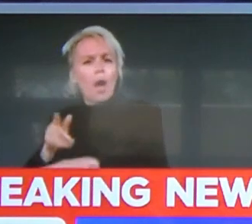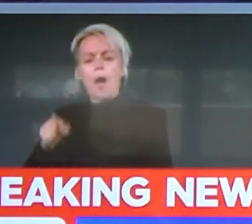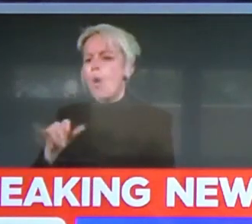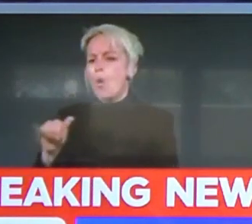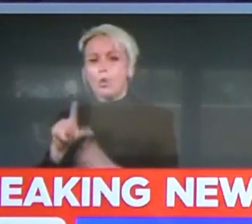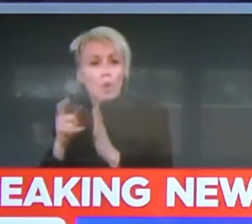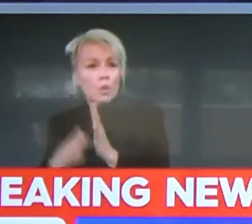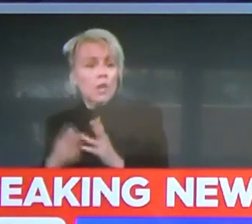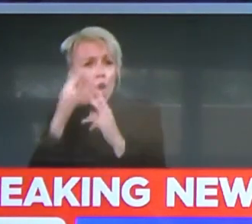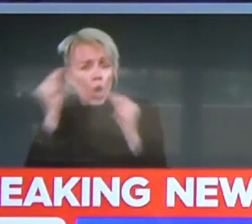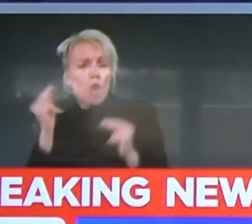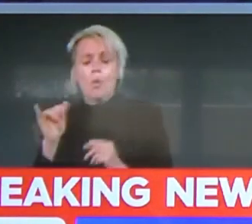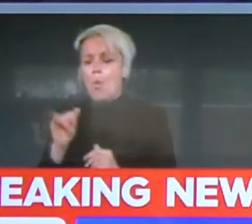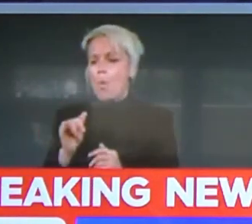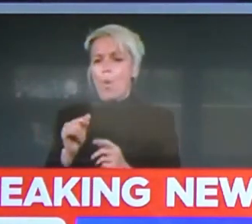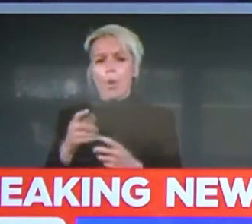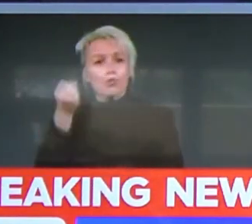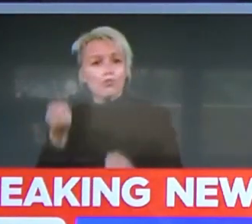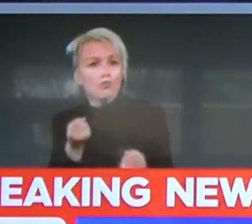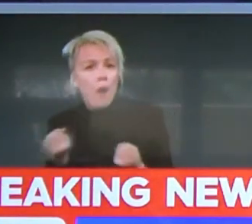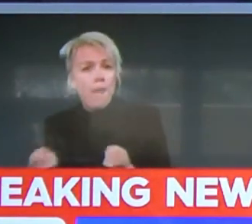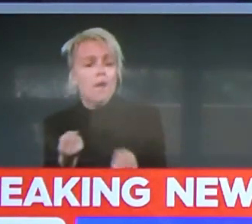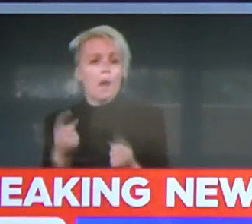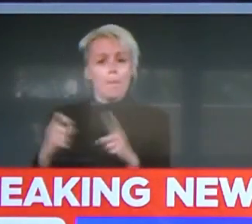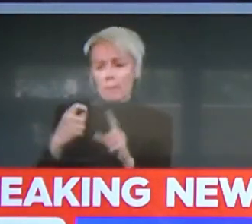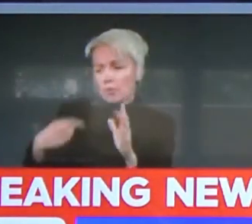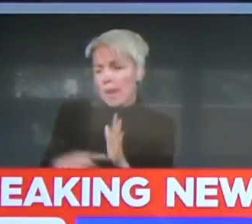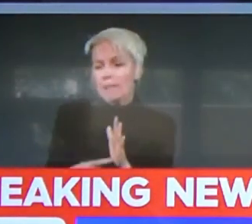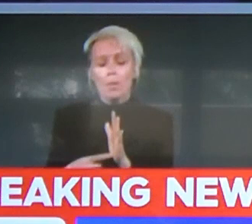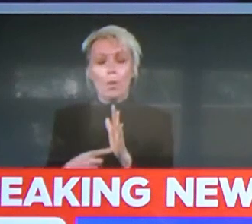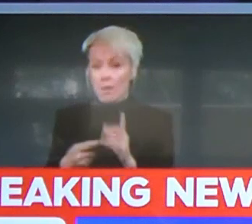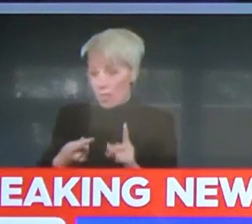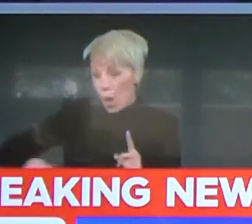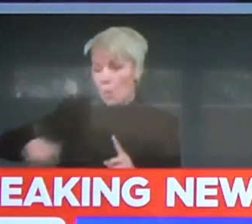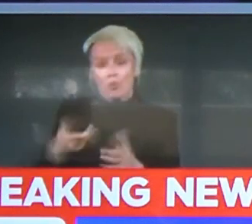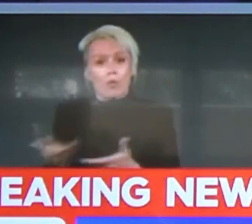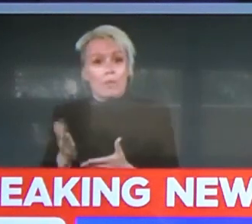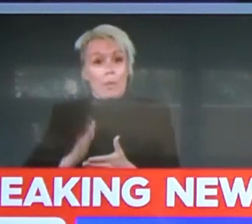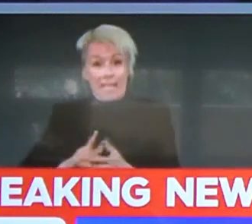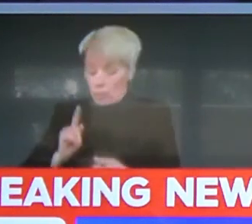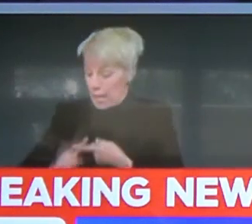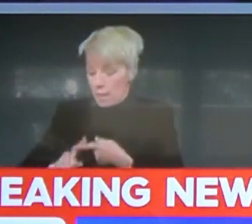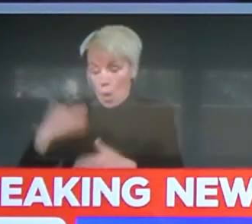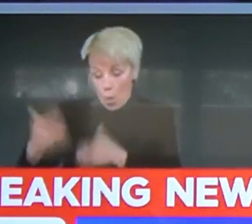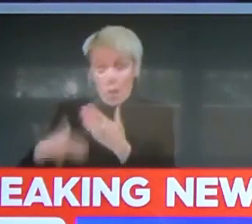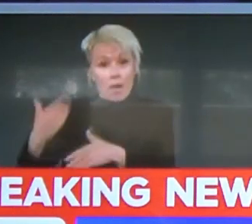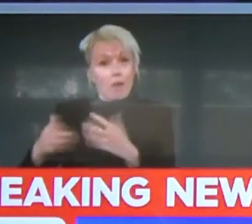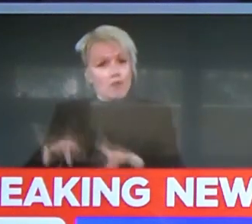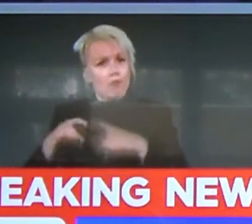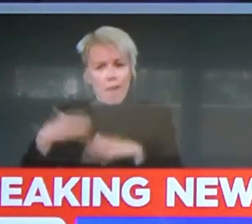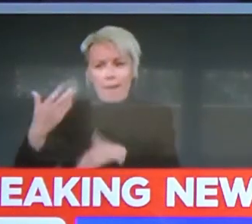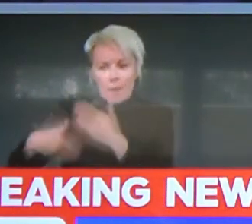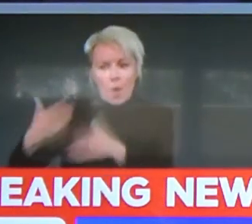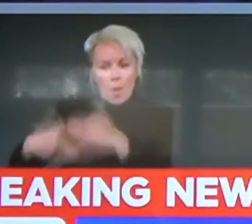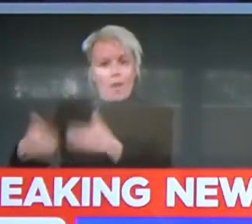whether it's driving a tram or providing public transport. We need to keep Australia running, consistent with the